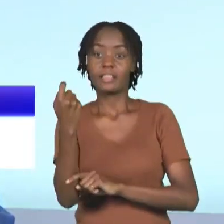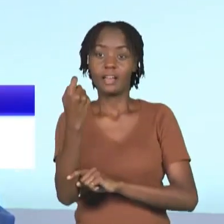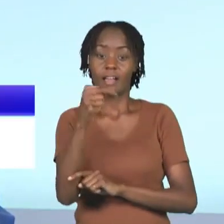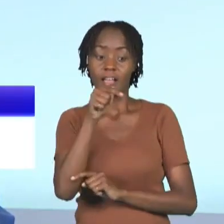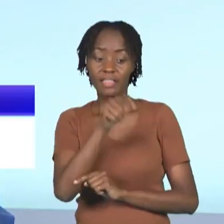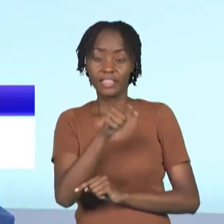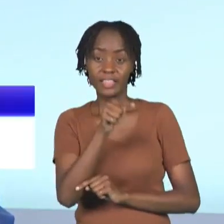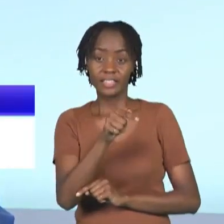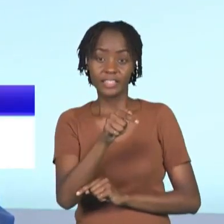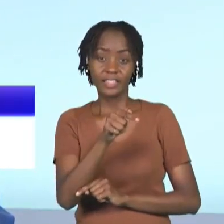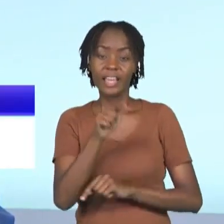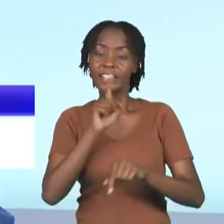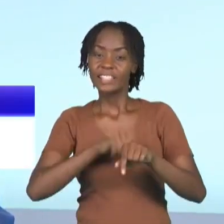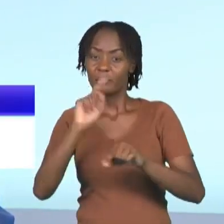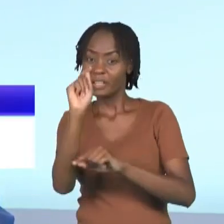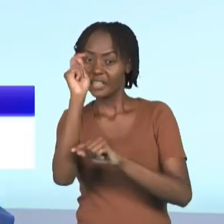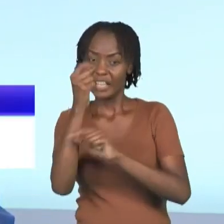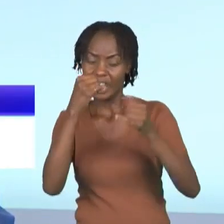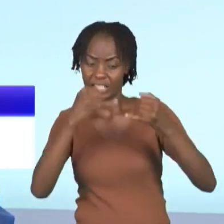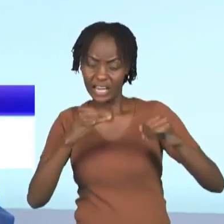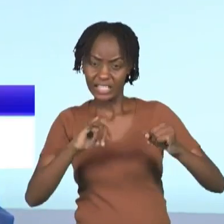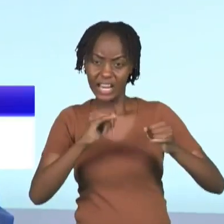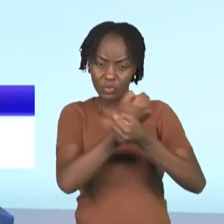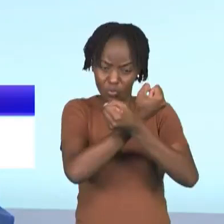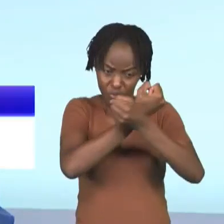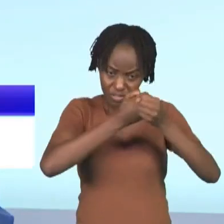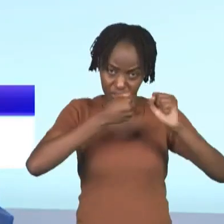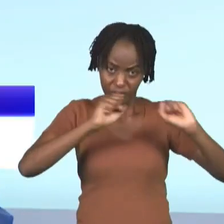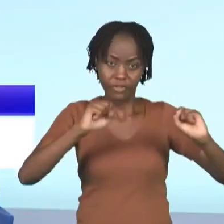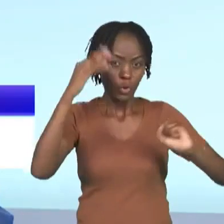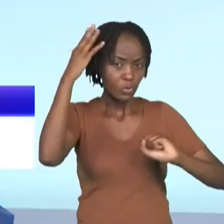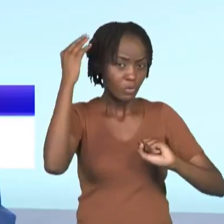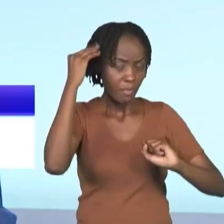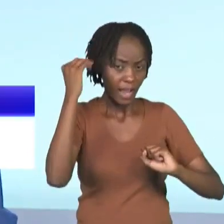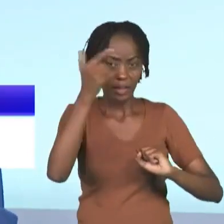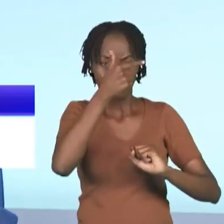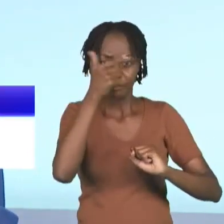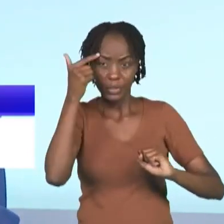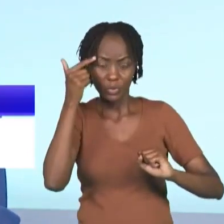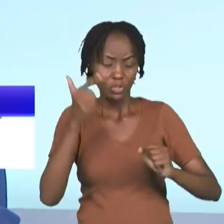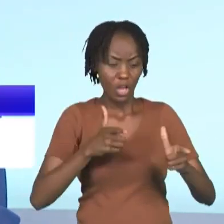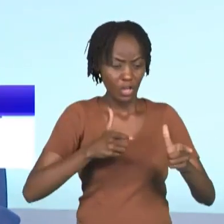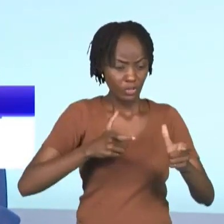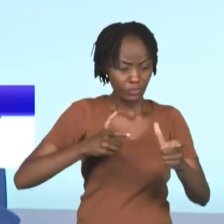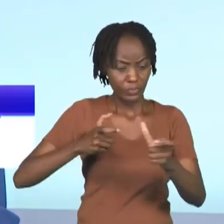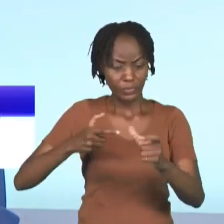to liberate that country from terrorism and from terrorists from Al-Shabaab, and